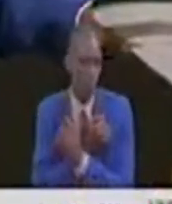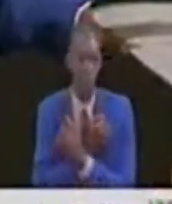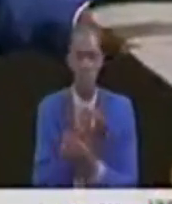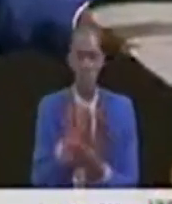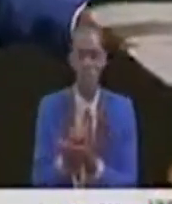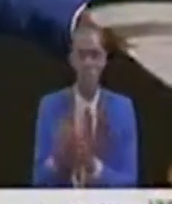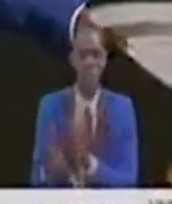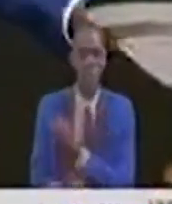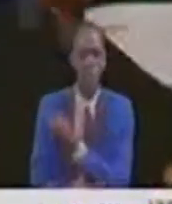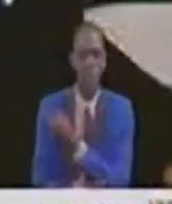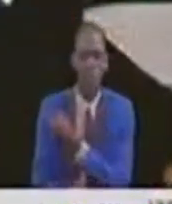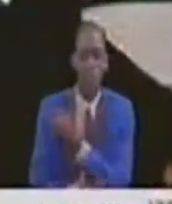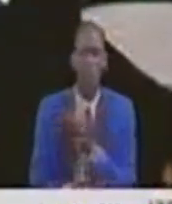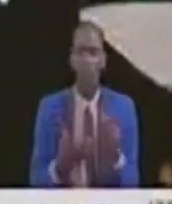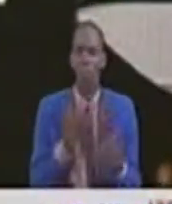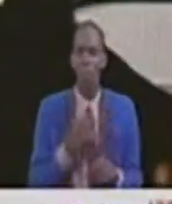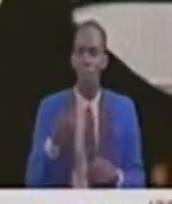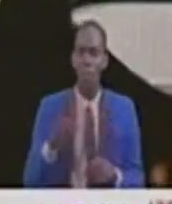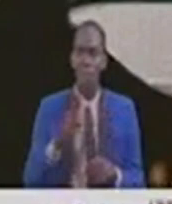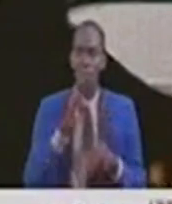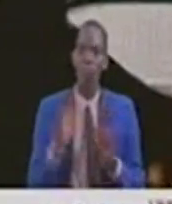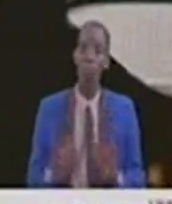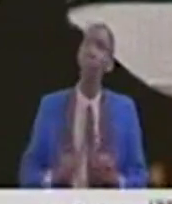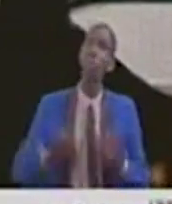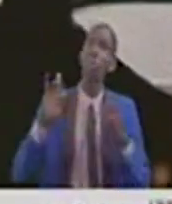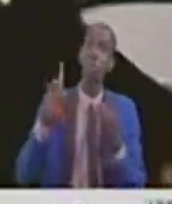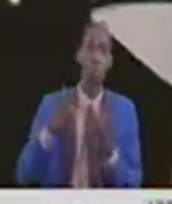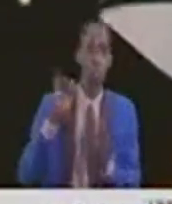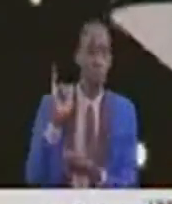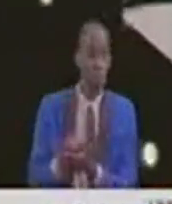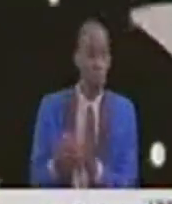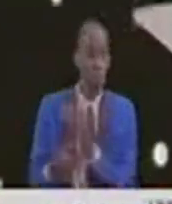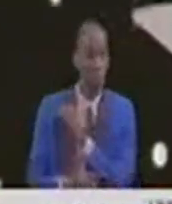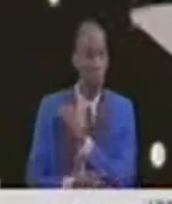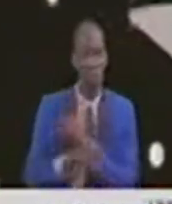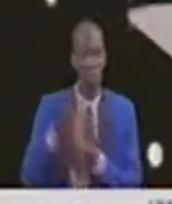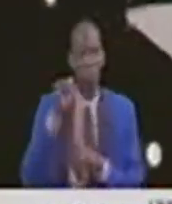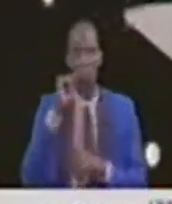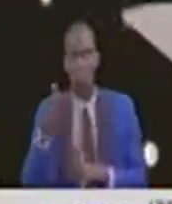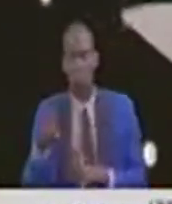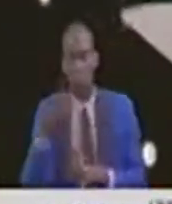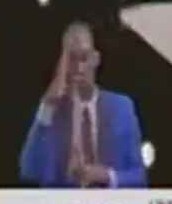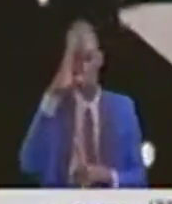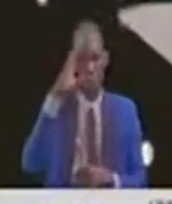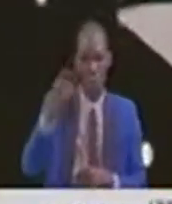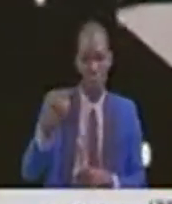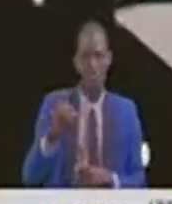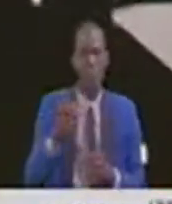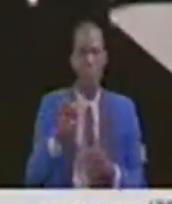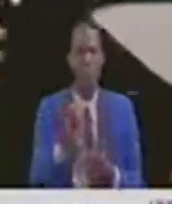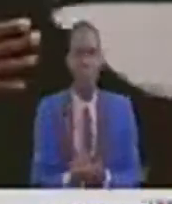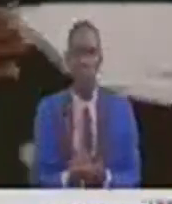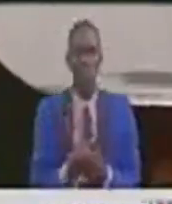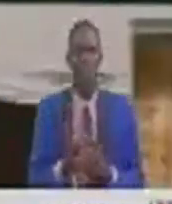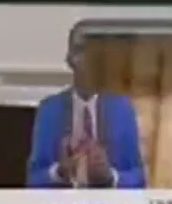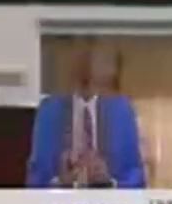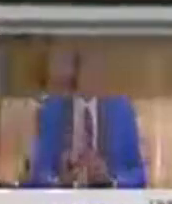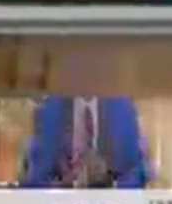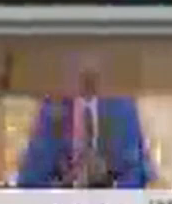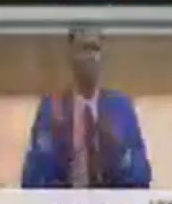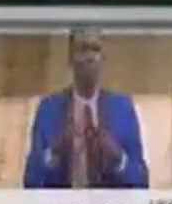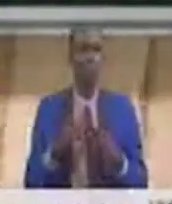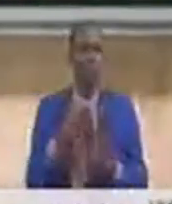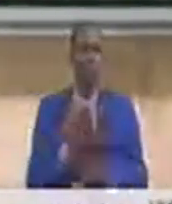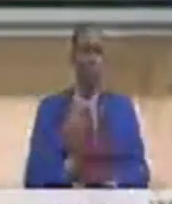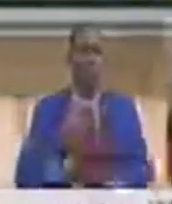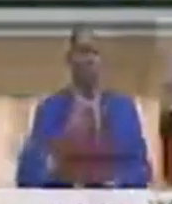temptation, and you're yielding to that, she or he that liveth in pleasure is dead, separated from